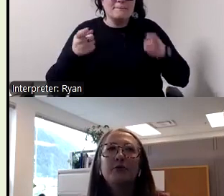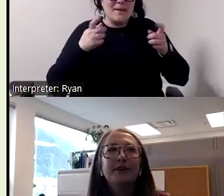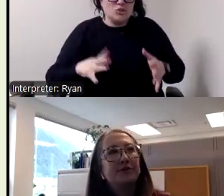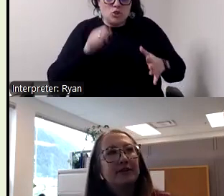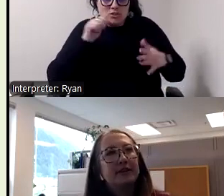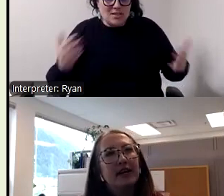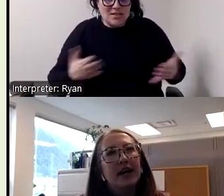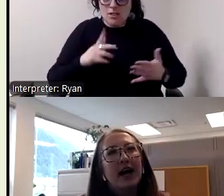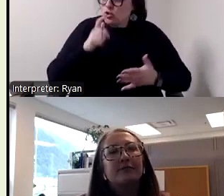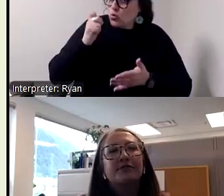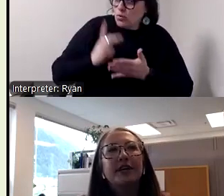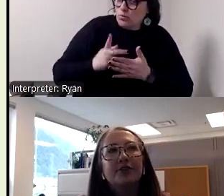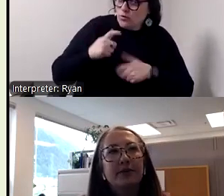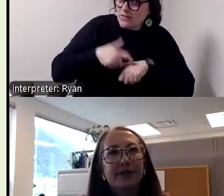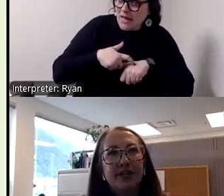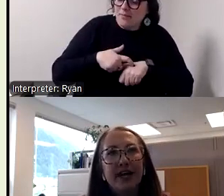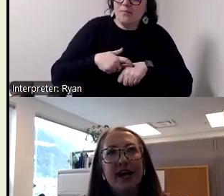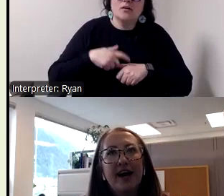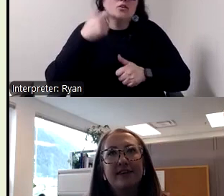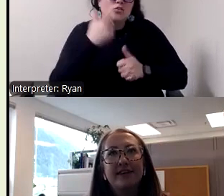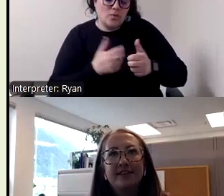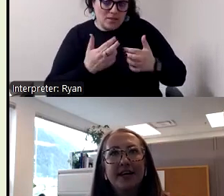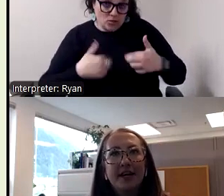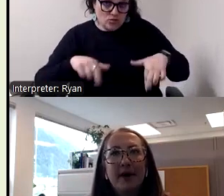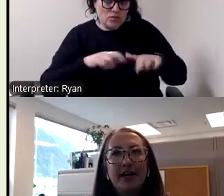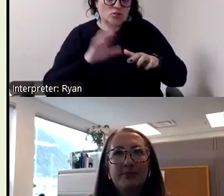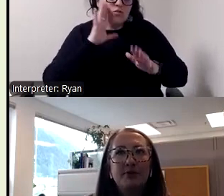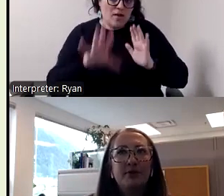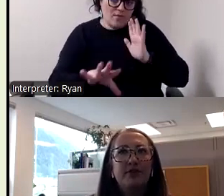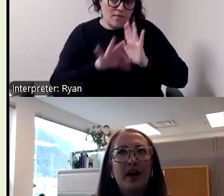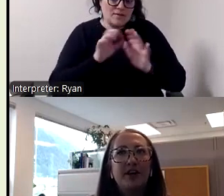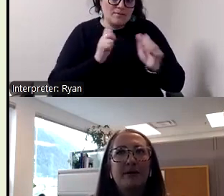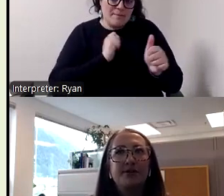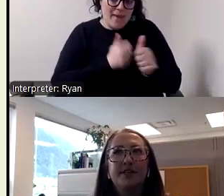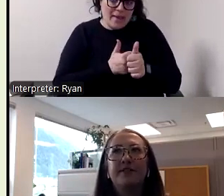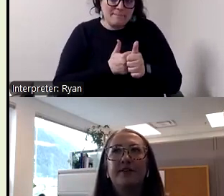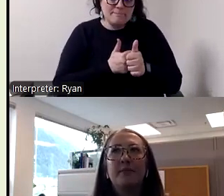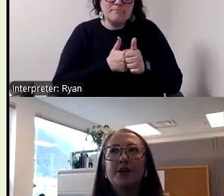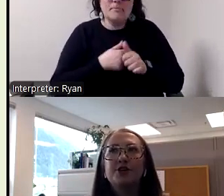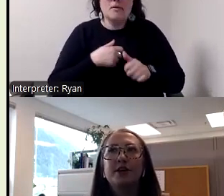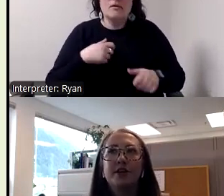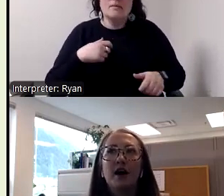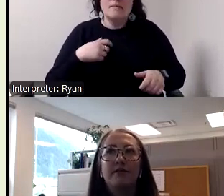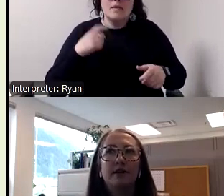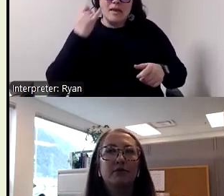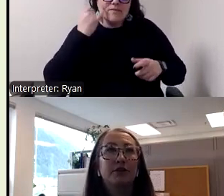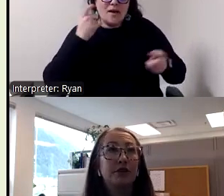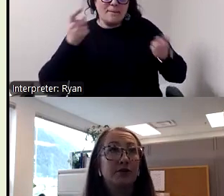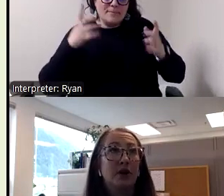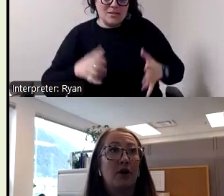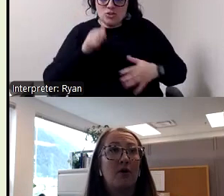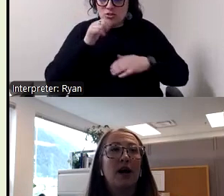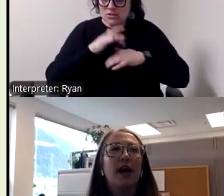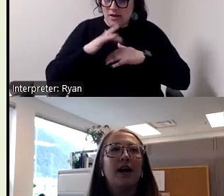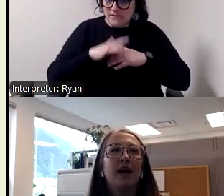going to approve my timesheet? So each region has a designated backup to approve staff timesheets if a manager is not available to